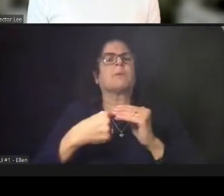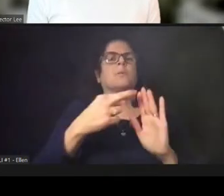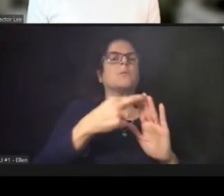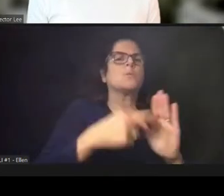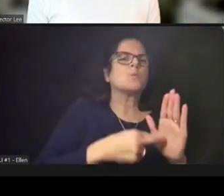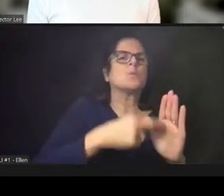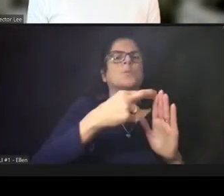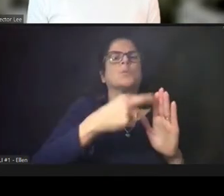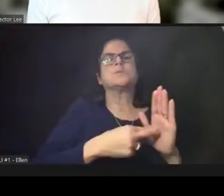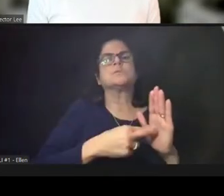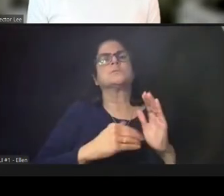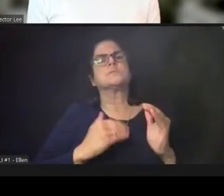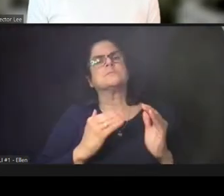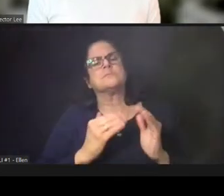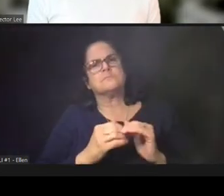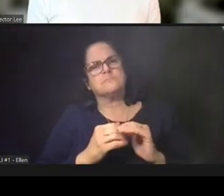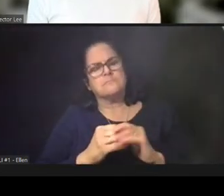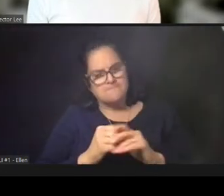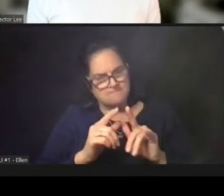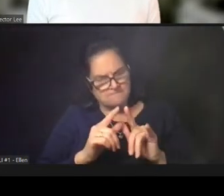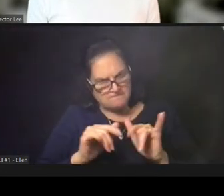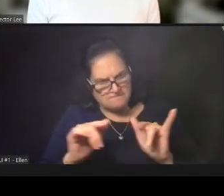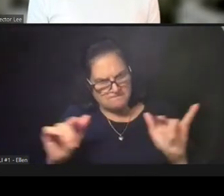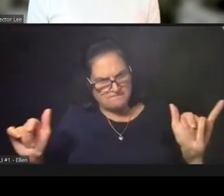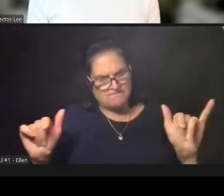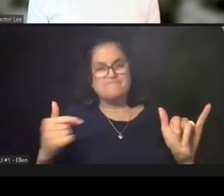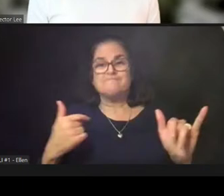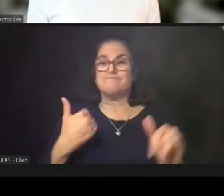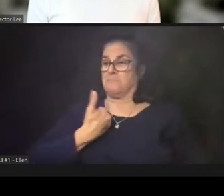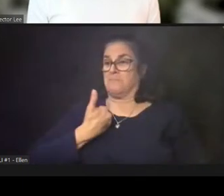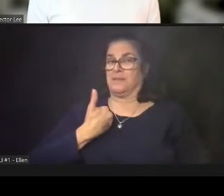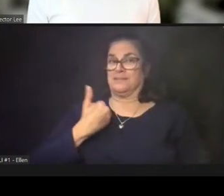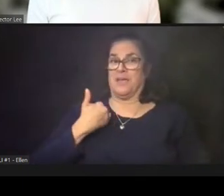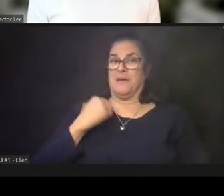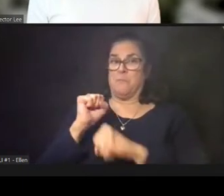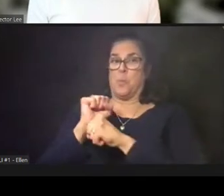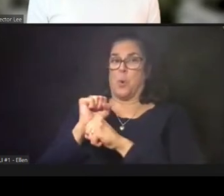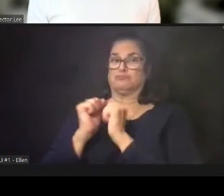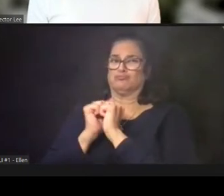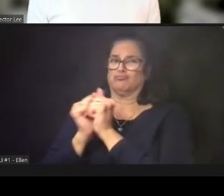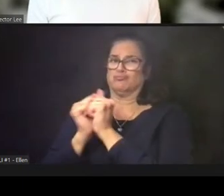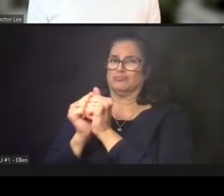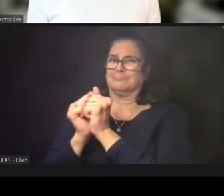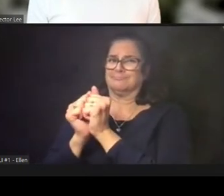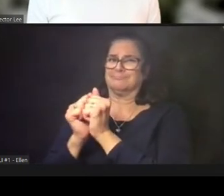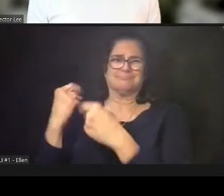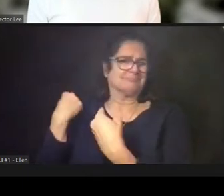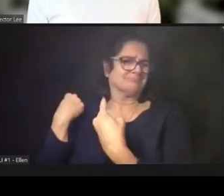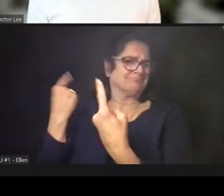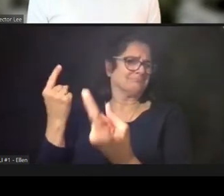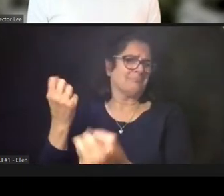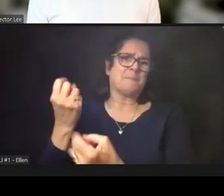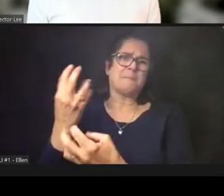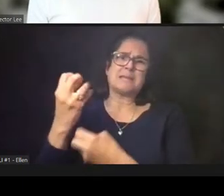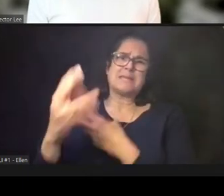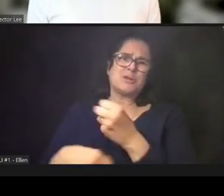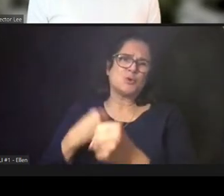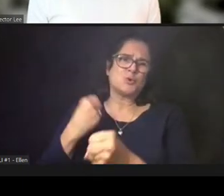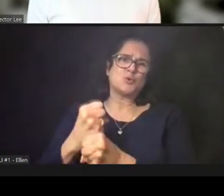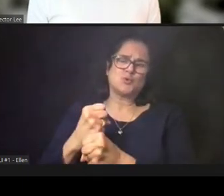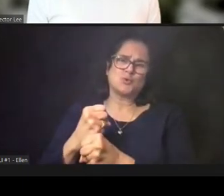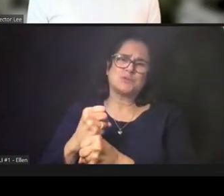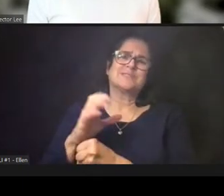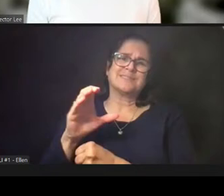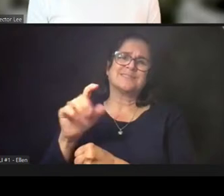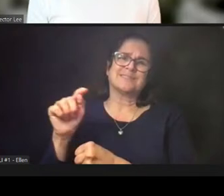On a personal note, I've had the opportunity to work with Greg over many years of my career. I remember when